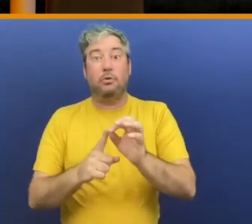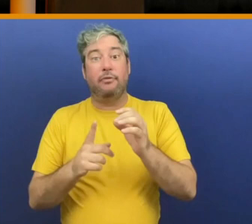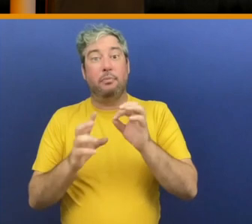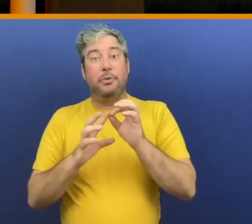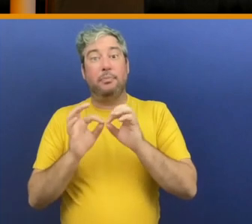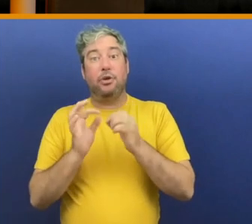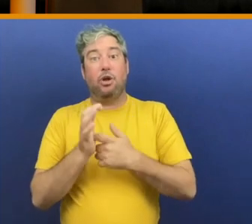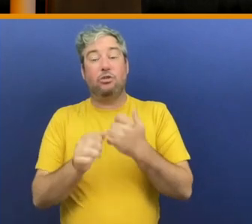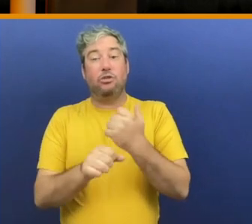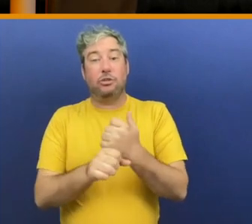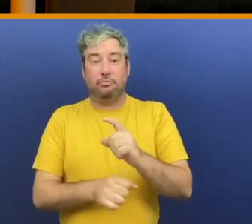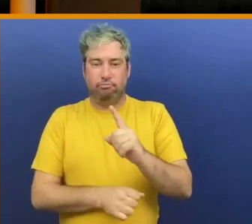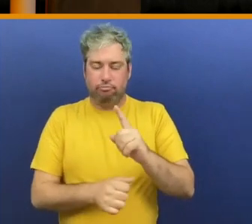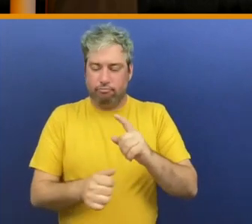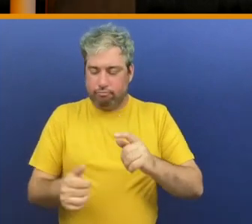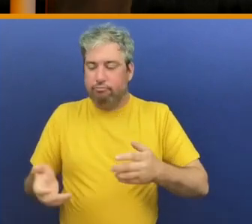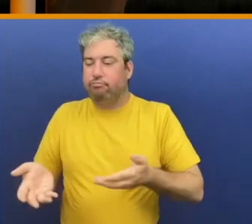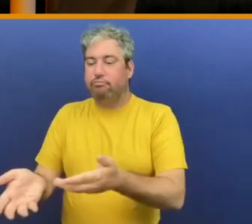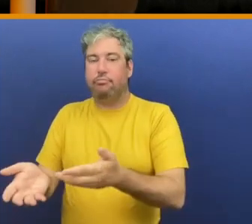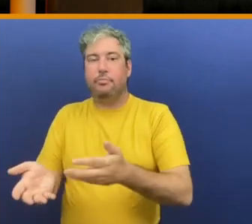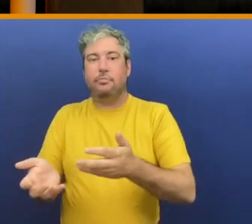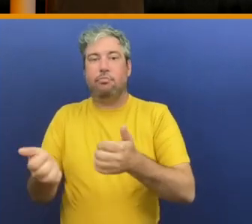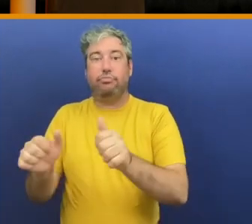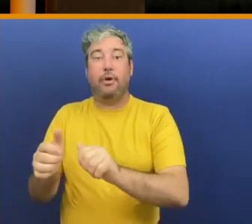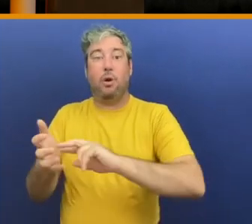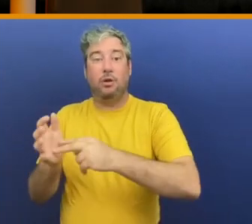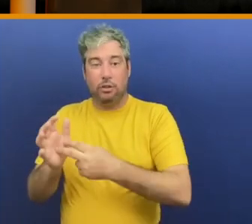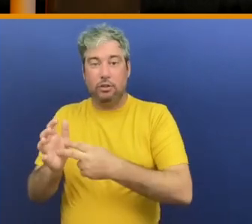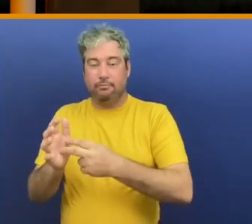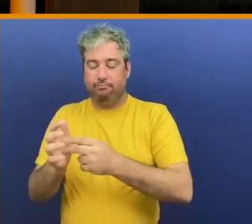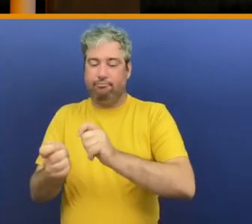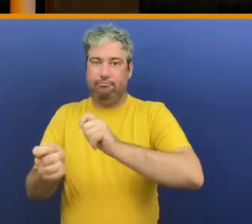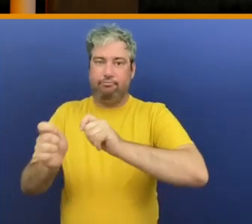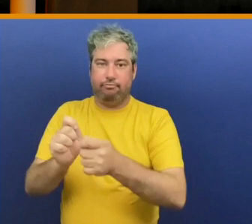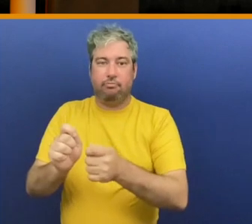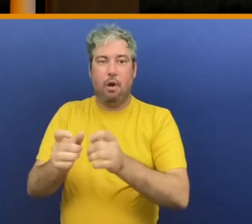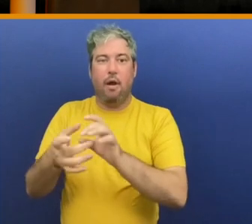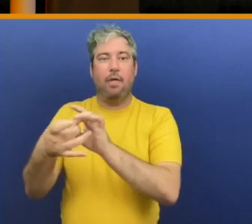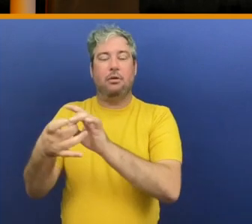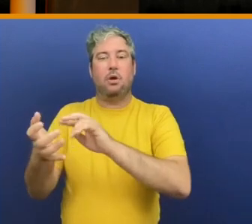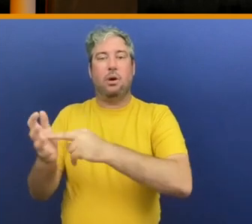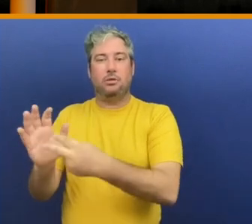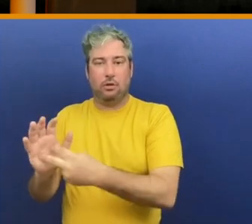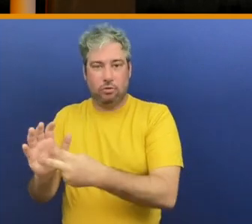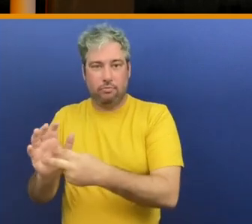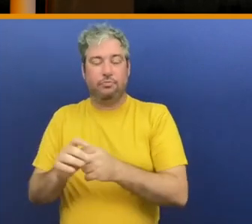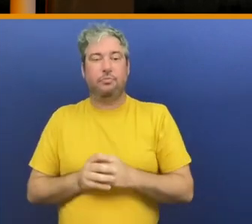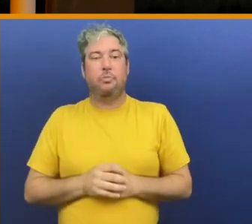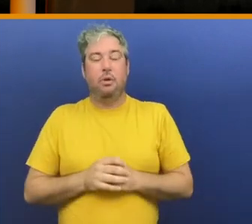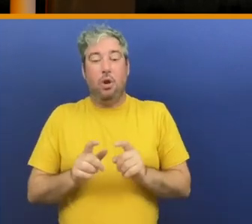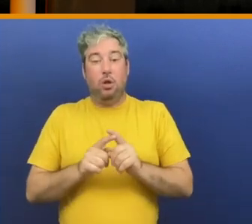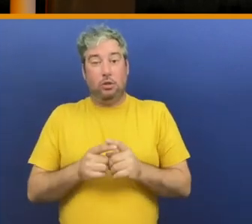redefined as affiliated organisations and the current status of being either an associated organisation or